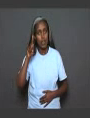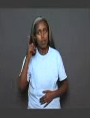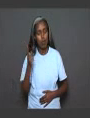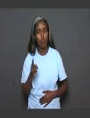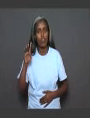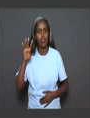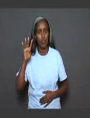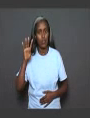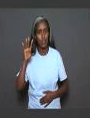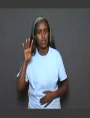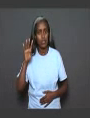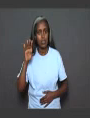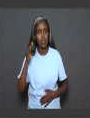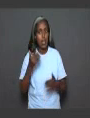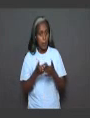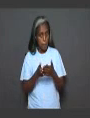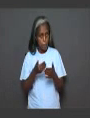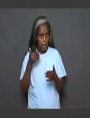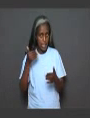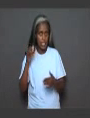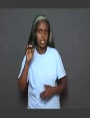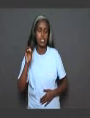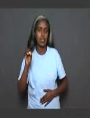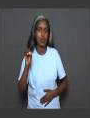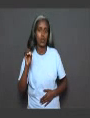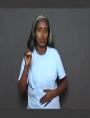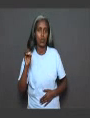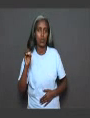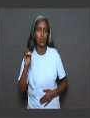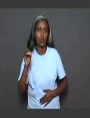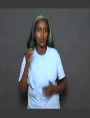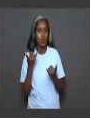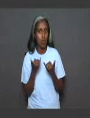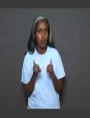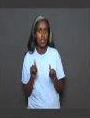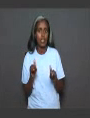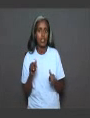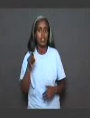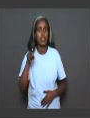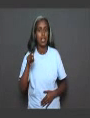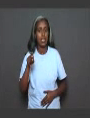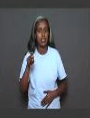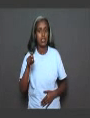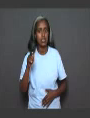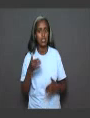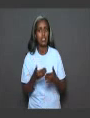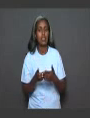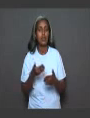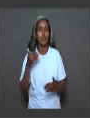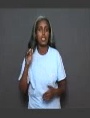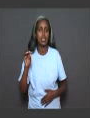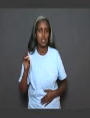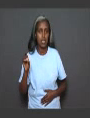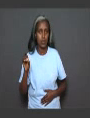over 4 minus 0 over x